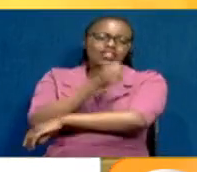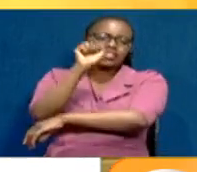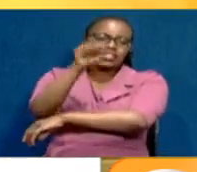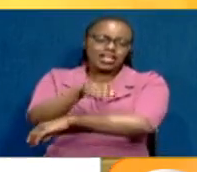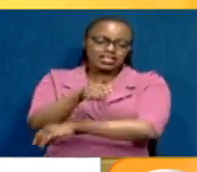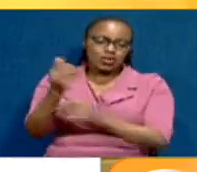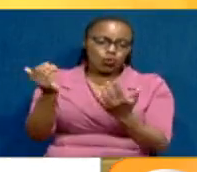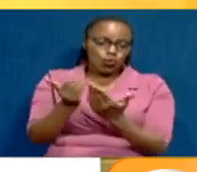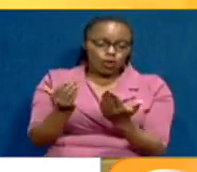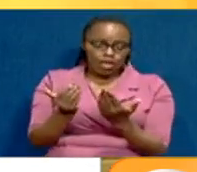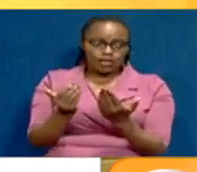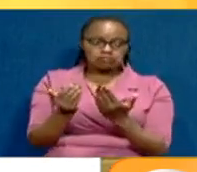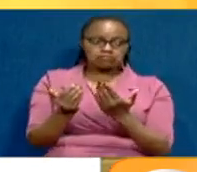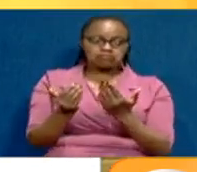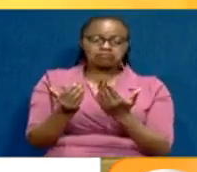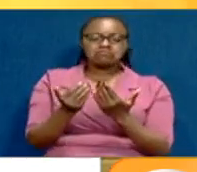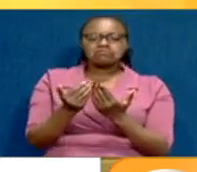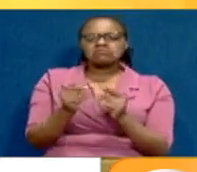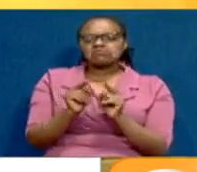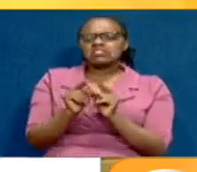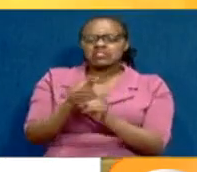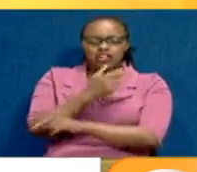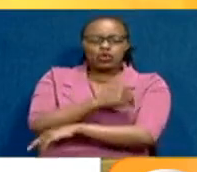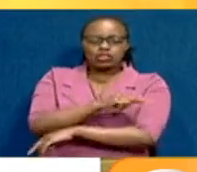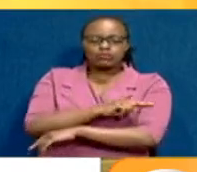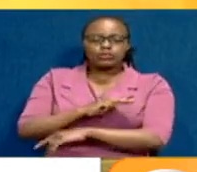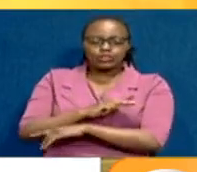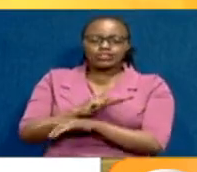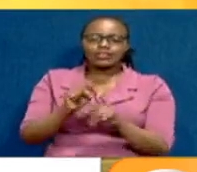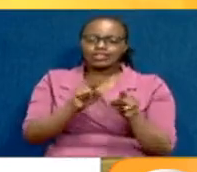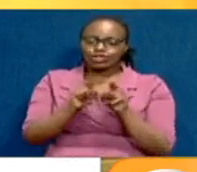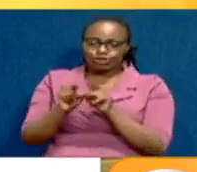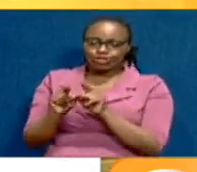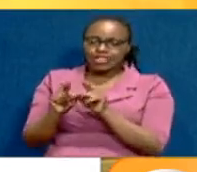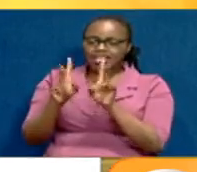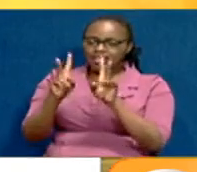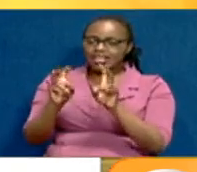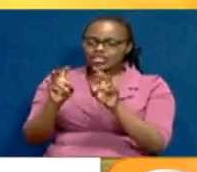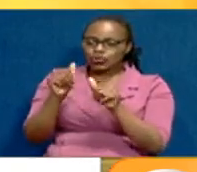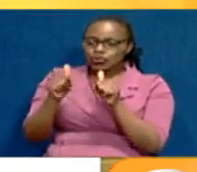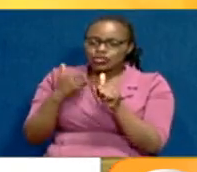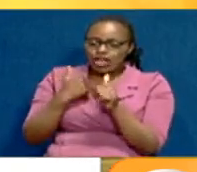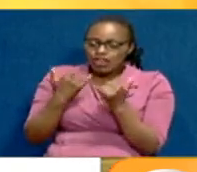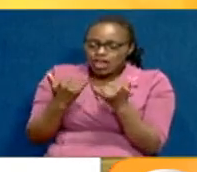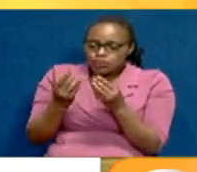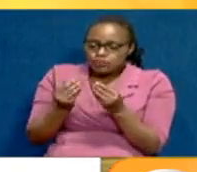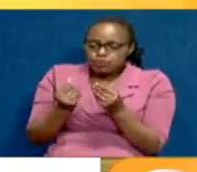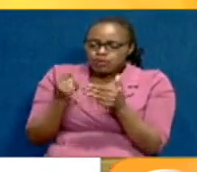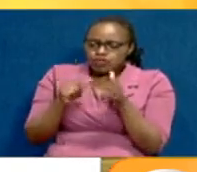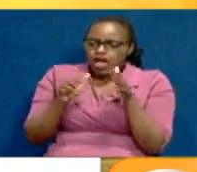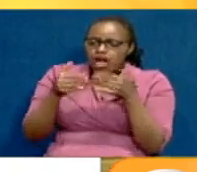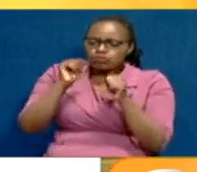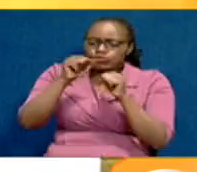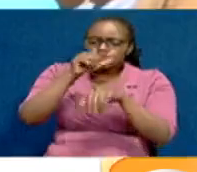at medical institutions. And the issue that we are addressing is how you